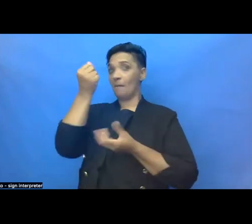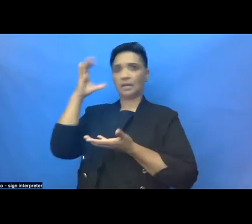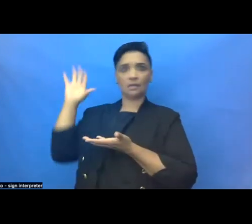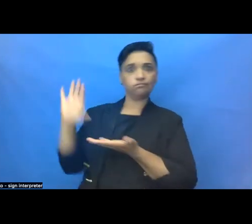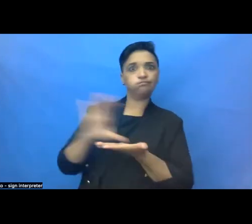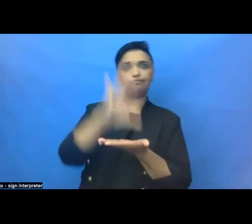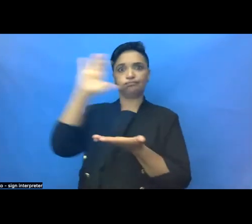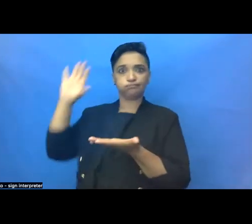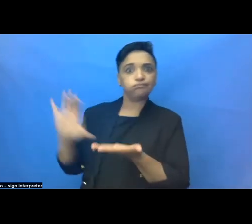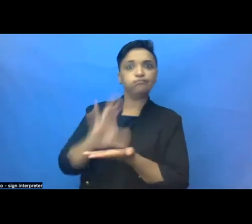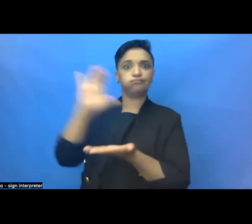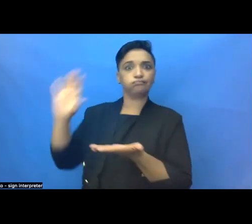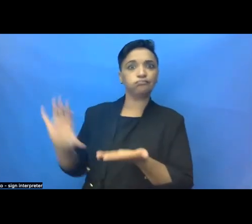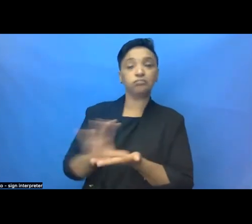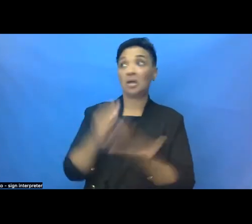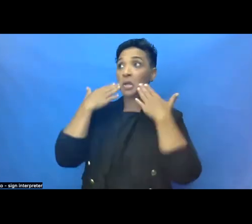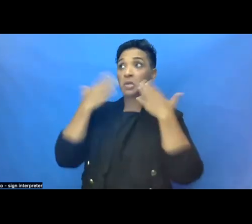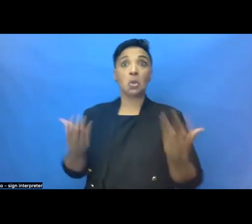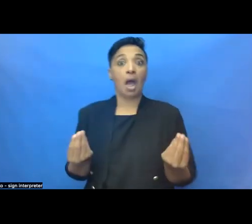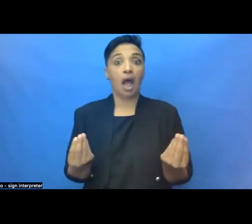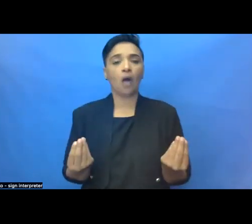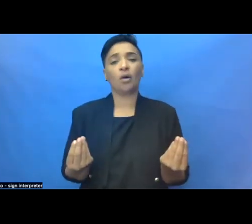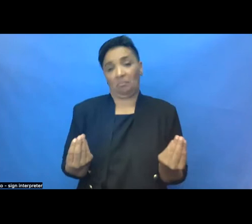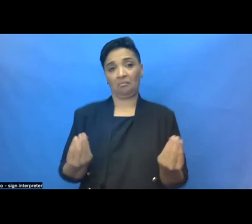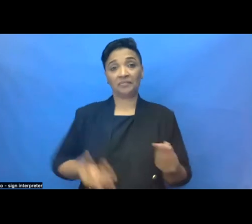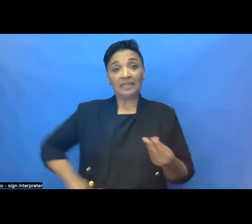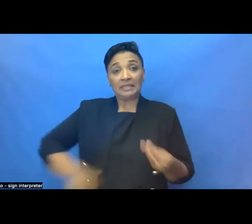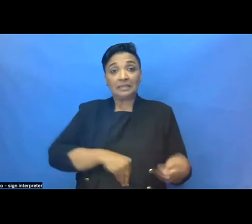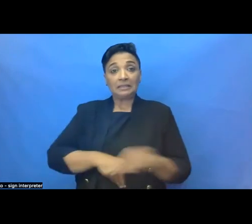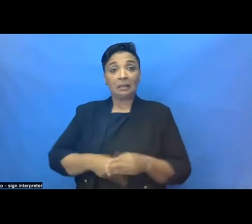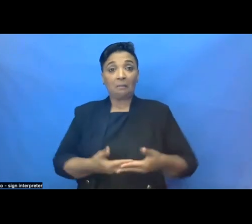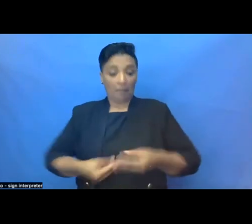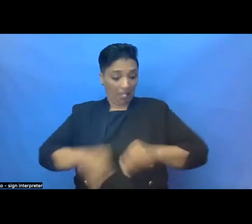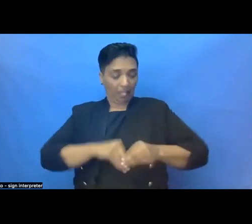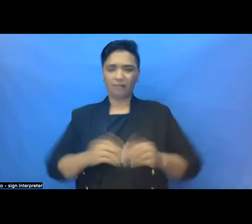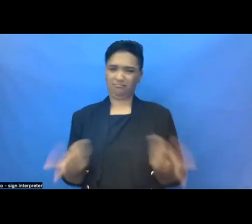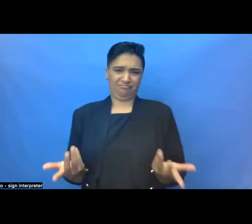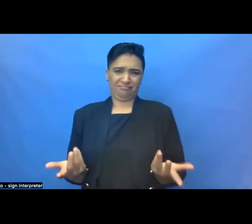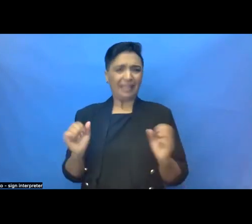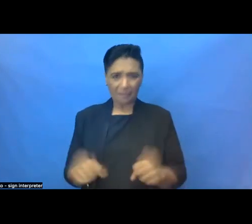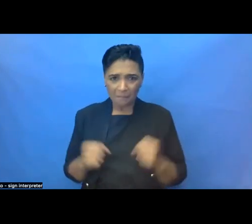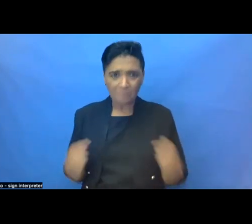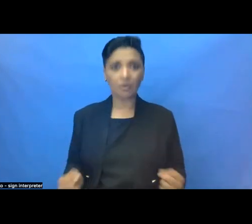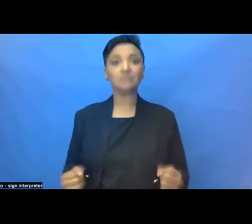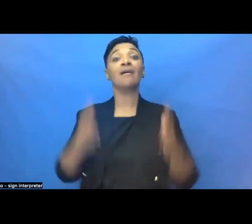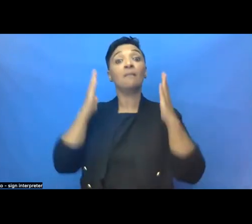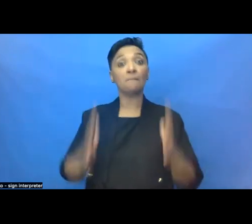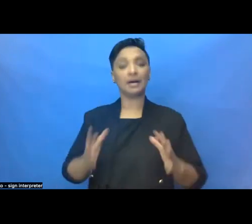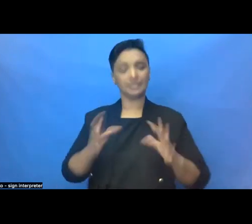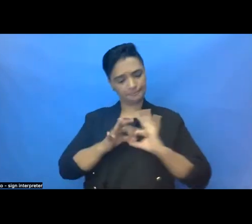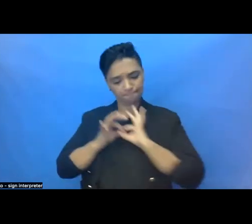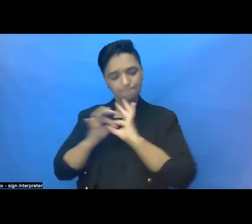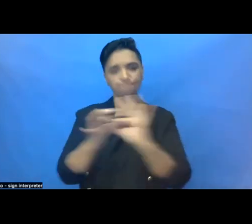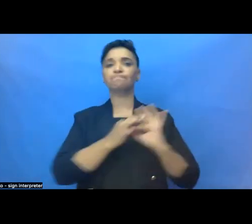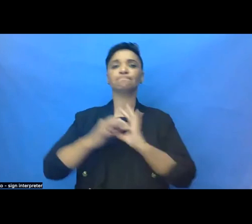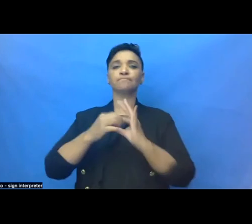people don't know quite what to do, diapers are not enough. We need a commitment, and that needs to be a joint commitment by the donors